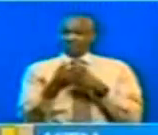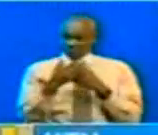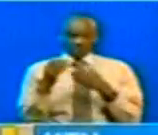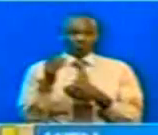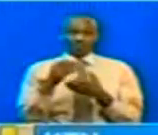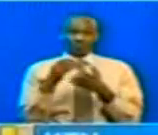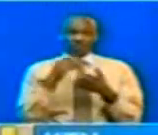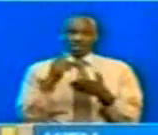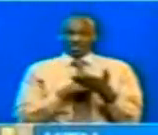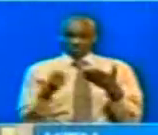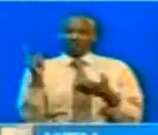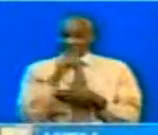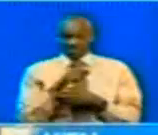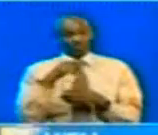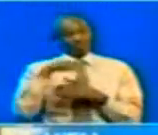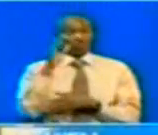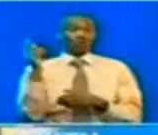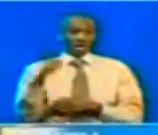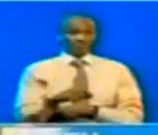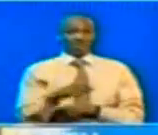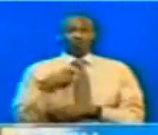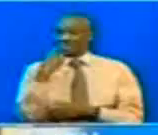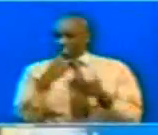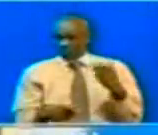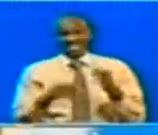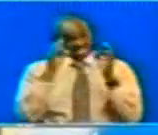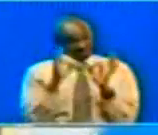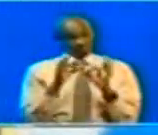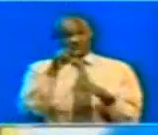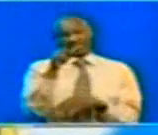week. And we have said it very clearly that if you do not